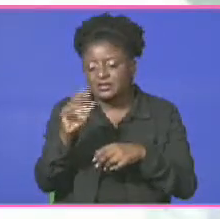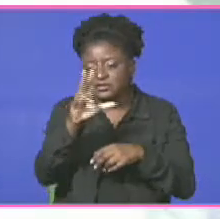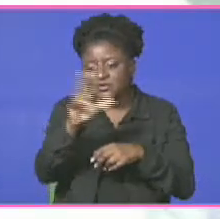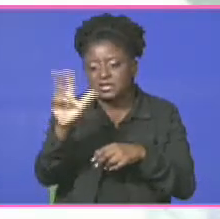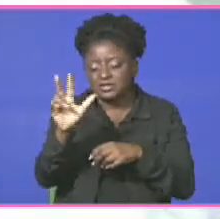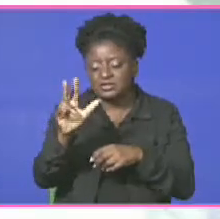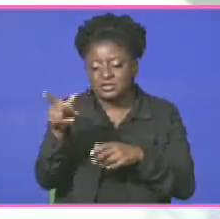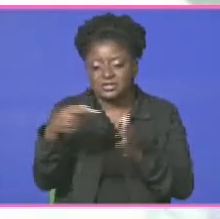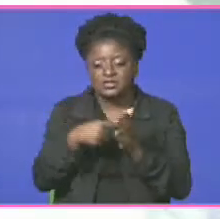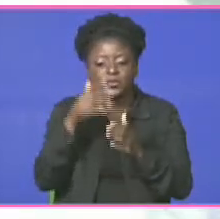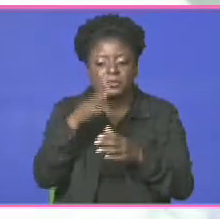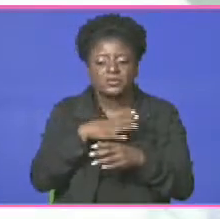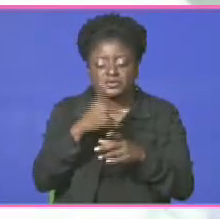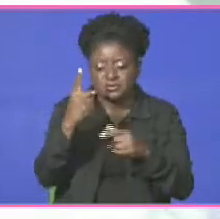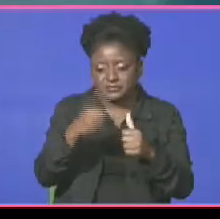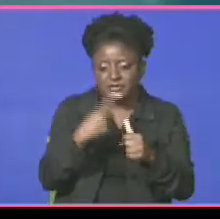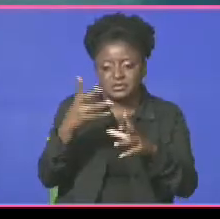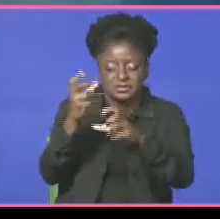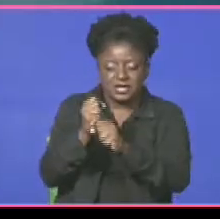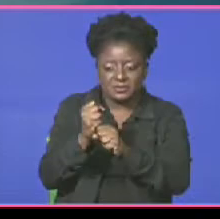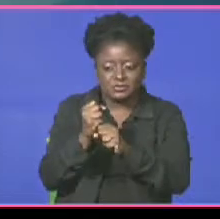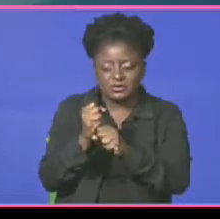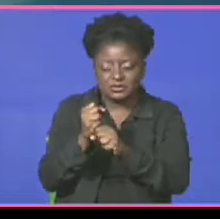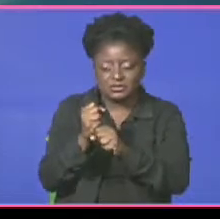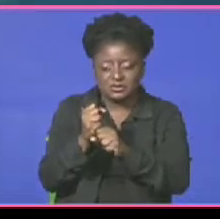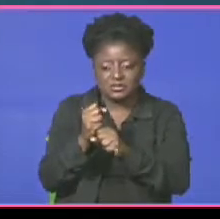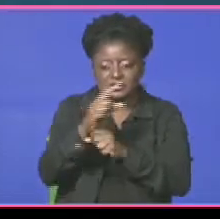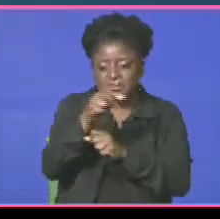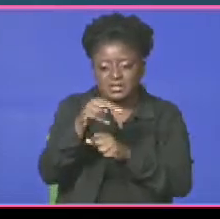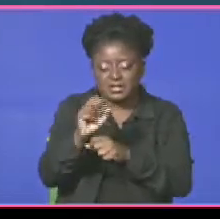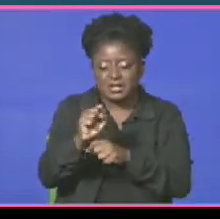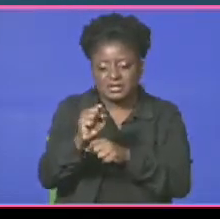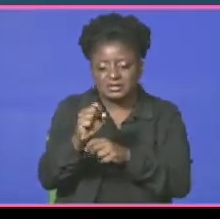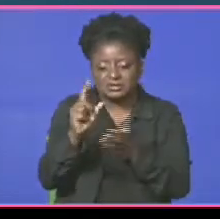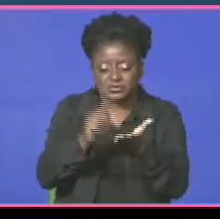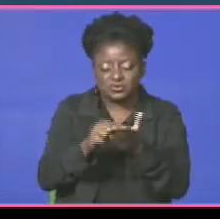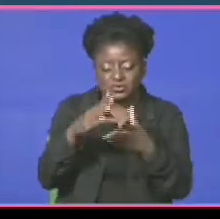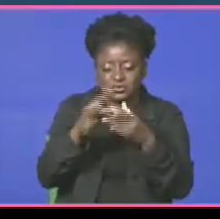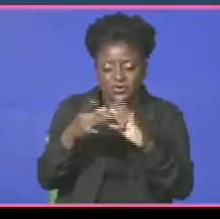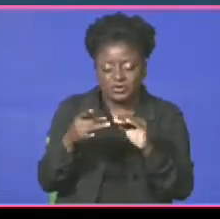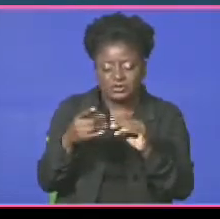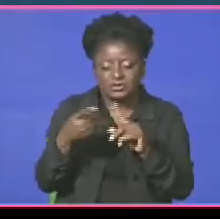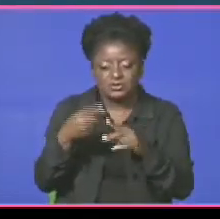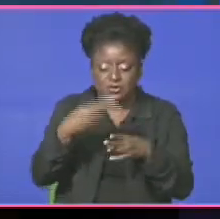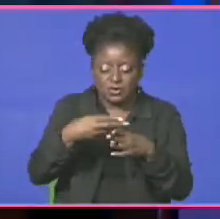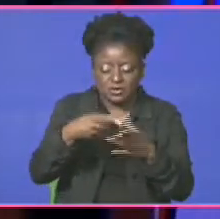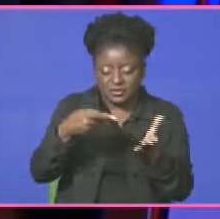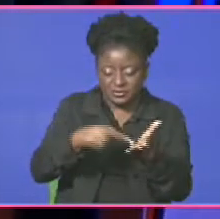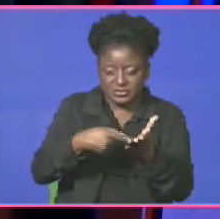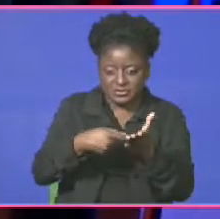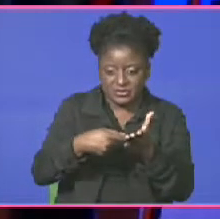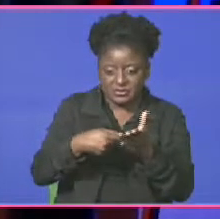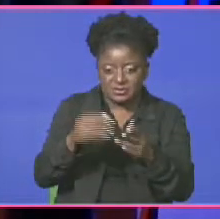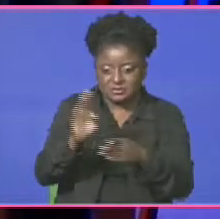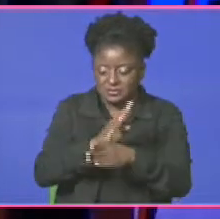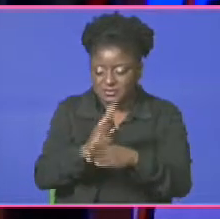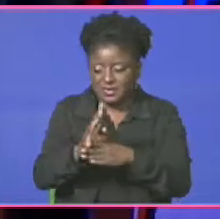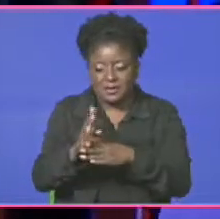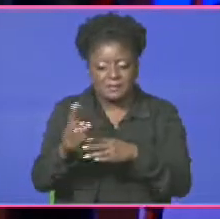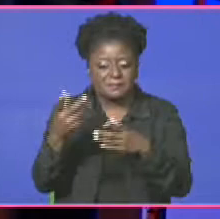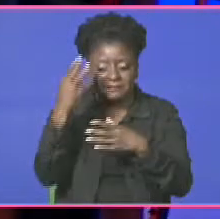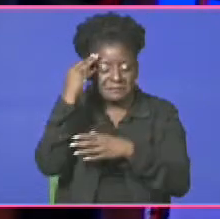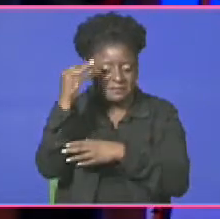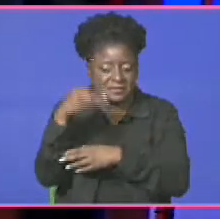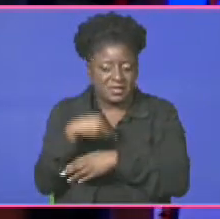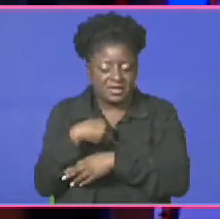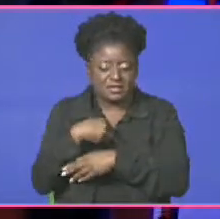stories from behind the lens. To call this field male-dominated is an understatement. In fact, Agatha Christie recalls